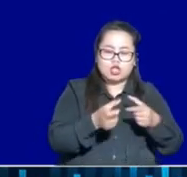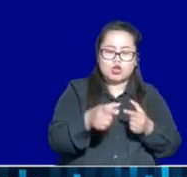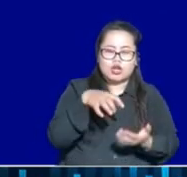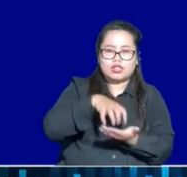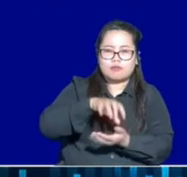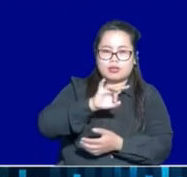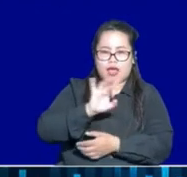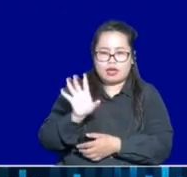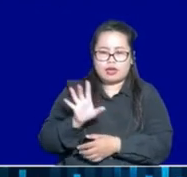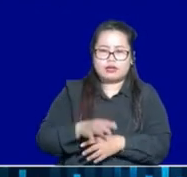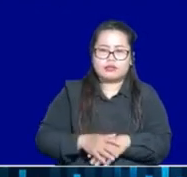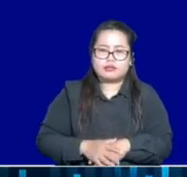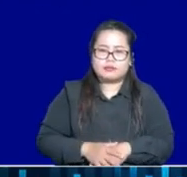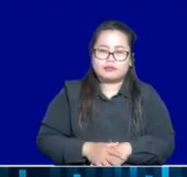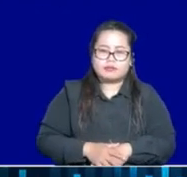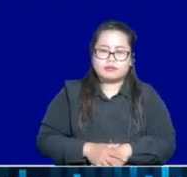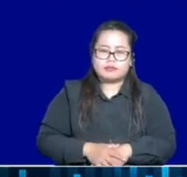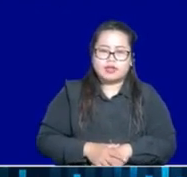the product space.